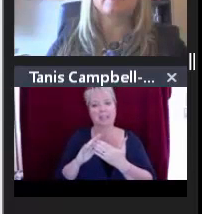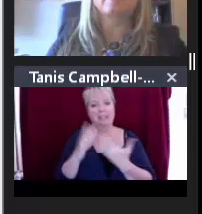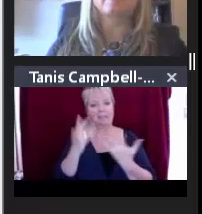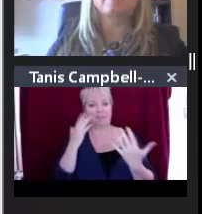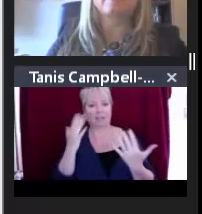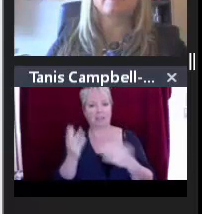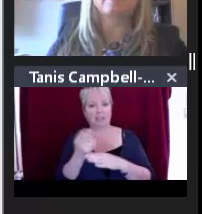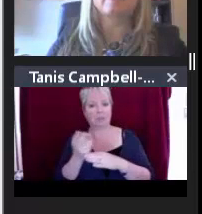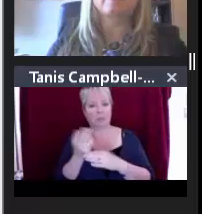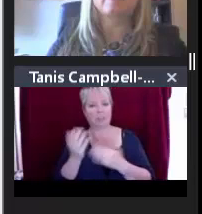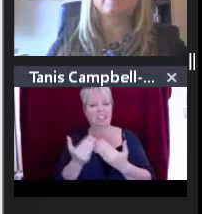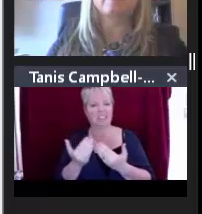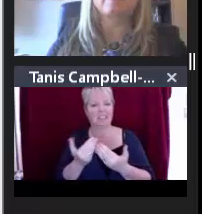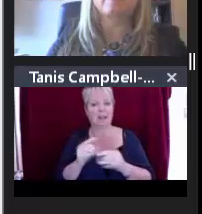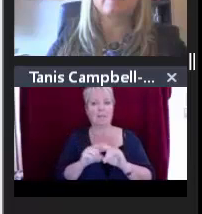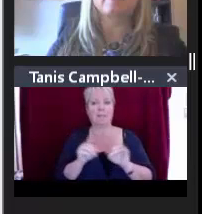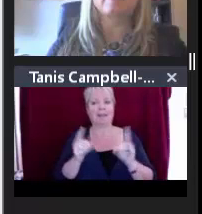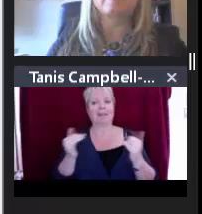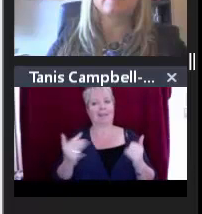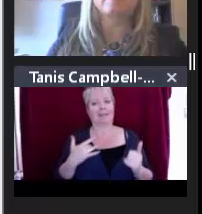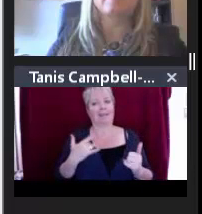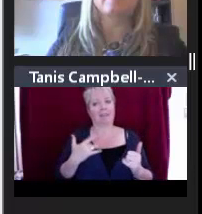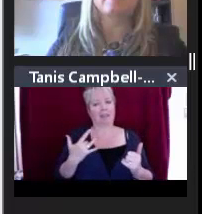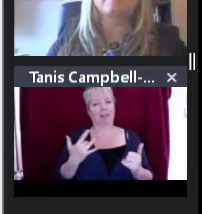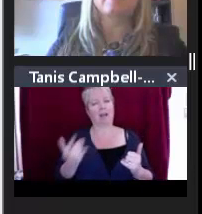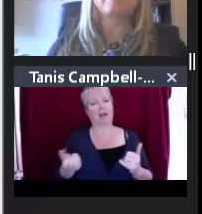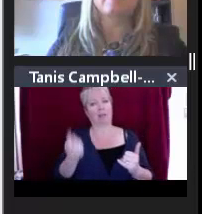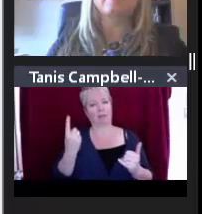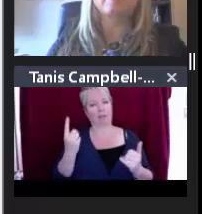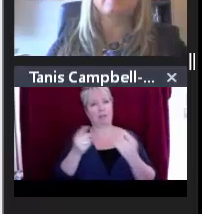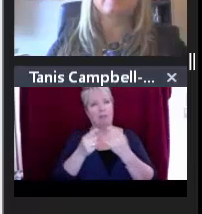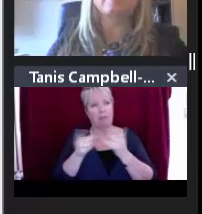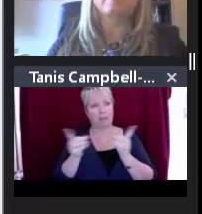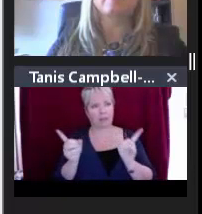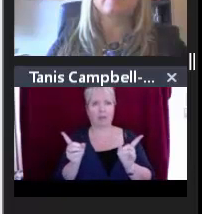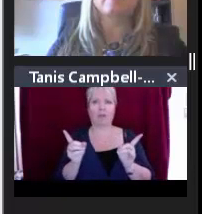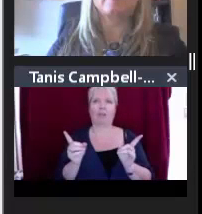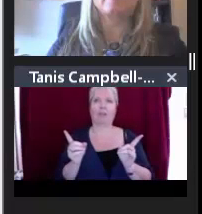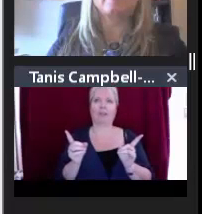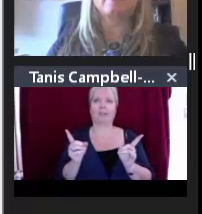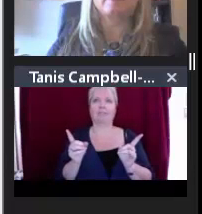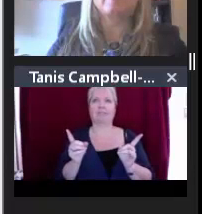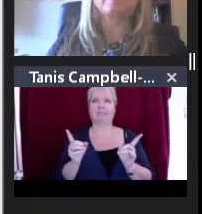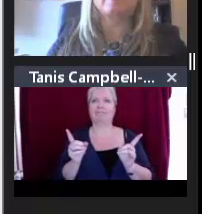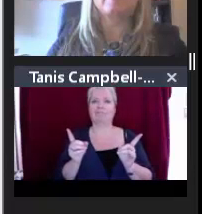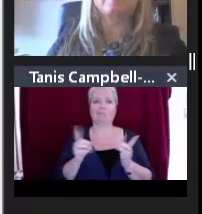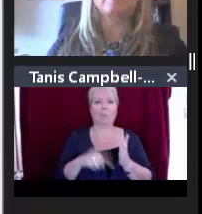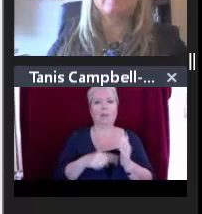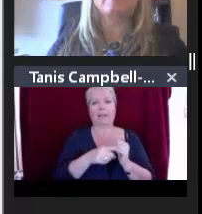I think I have a good understanding also in terms of what it needs, what